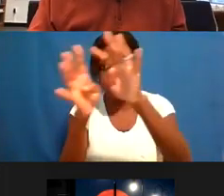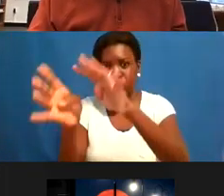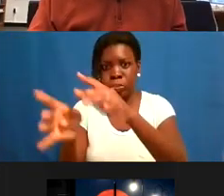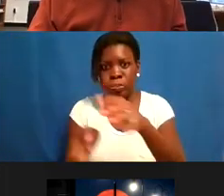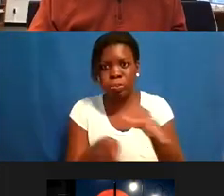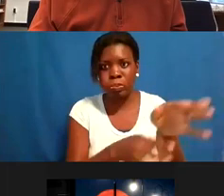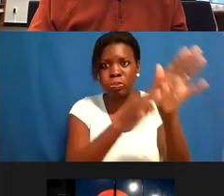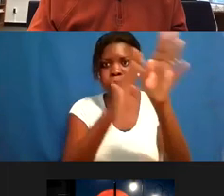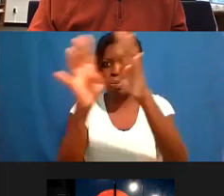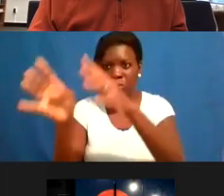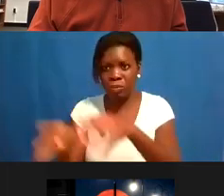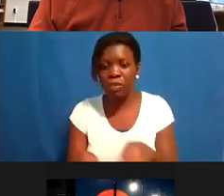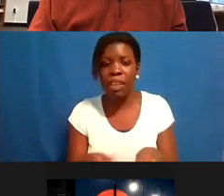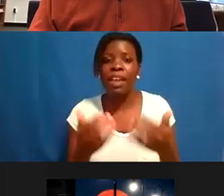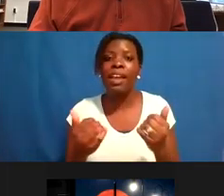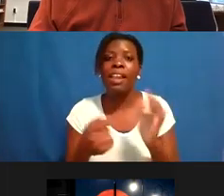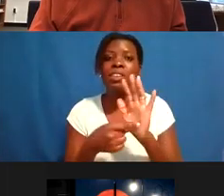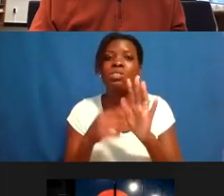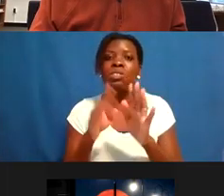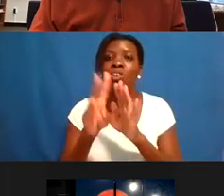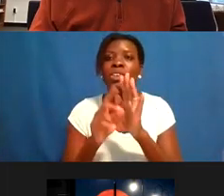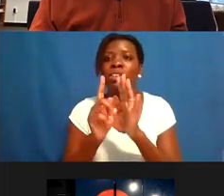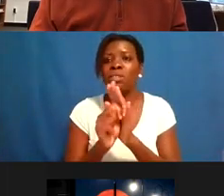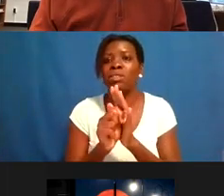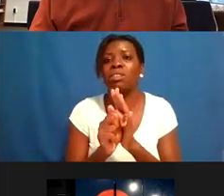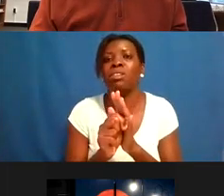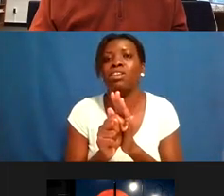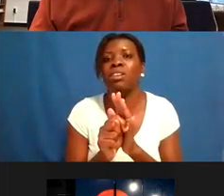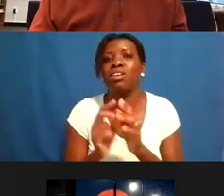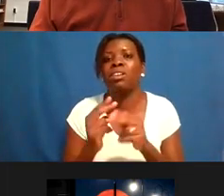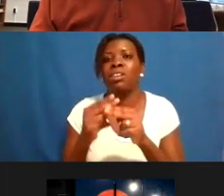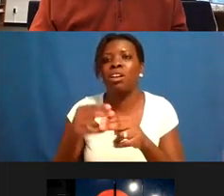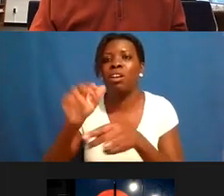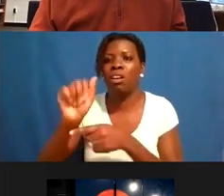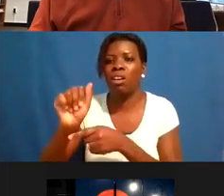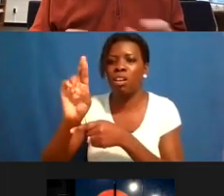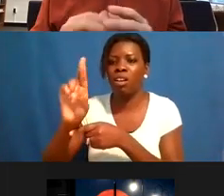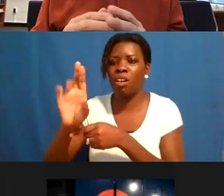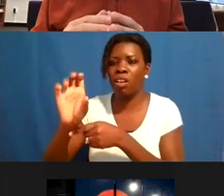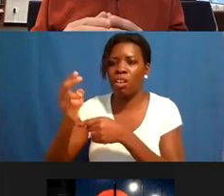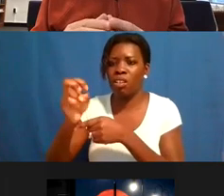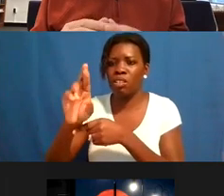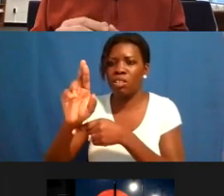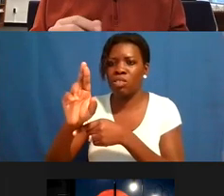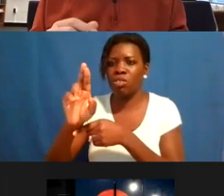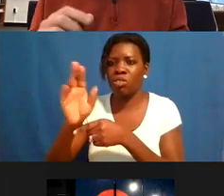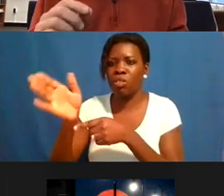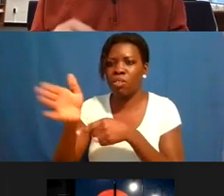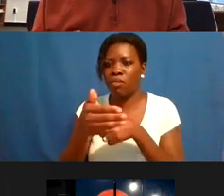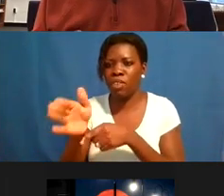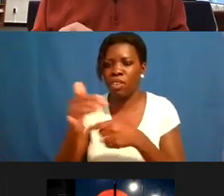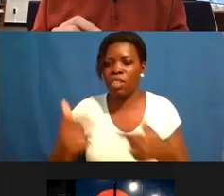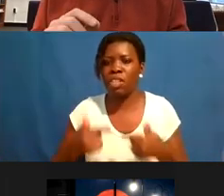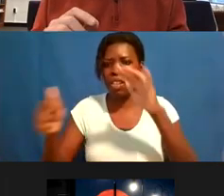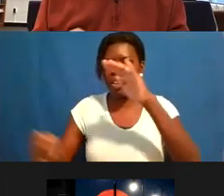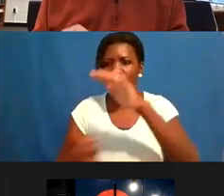now want to play a video of what's called an archer fish. The archer fish lives underwater, but it's capable of